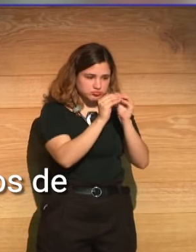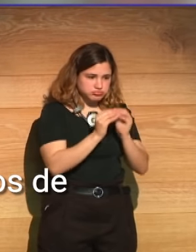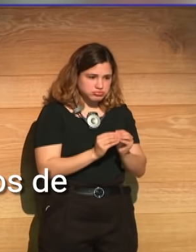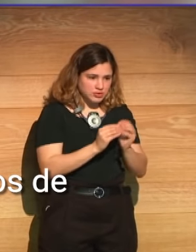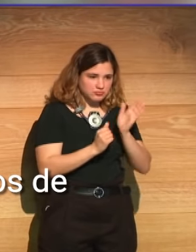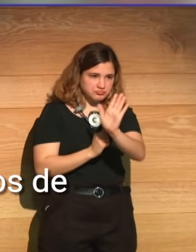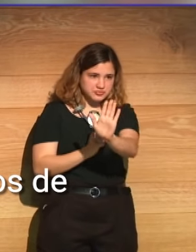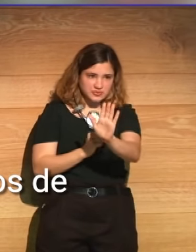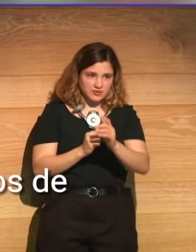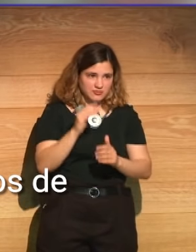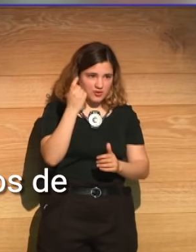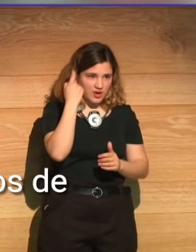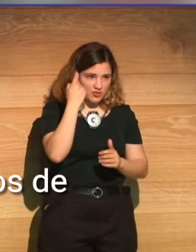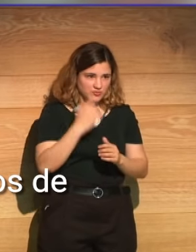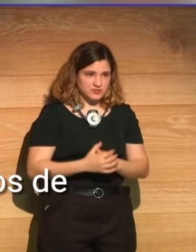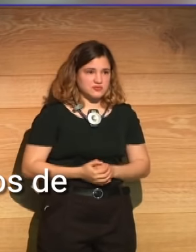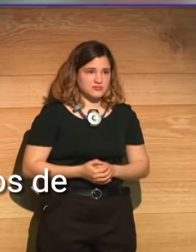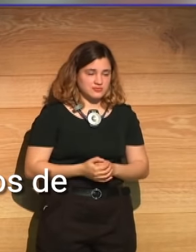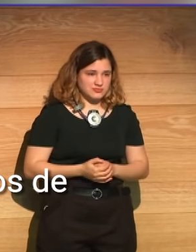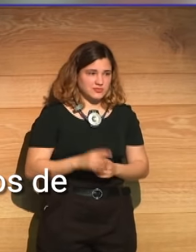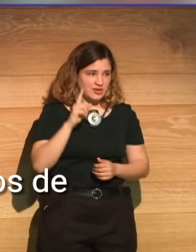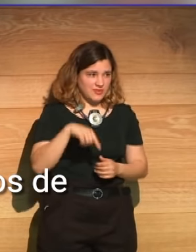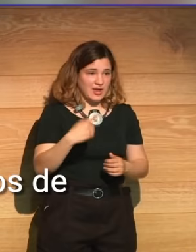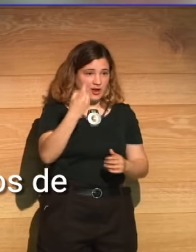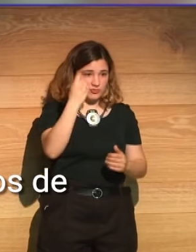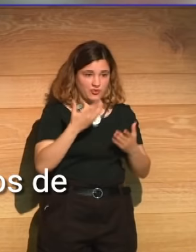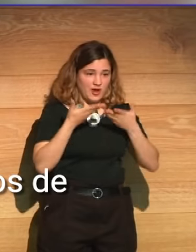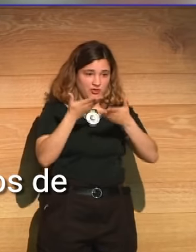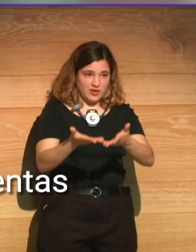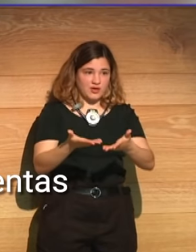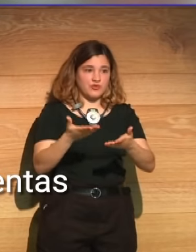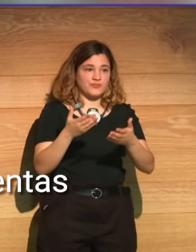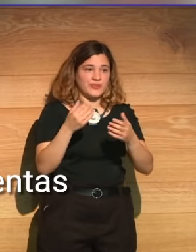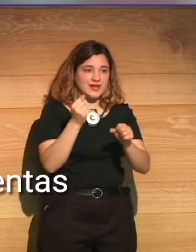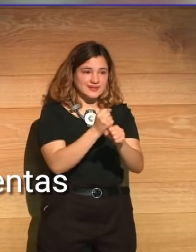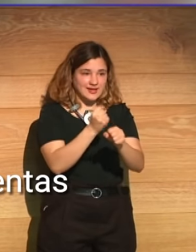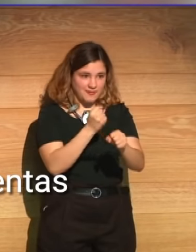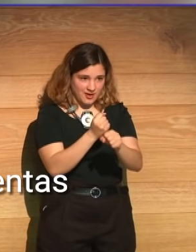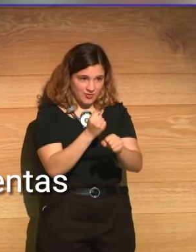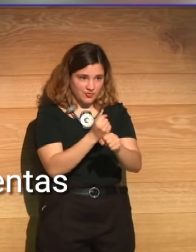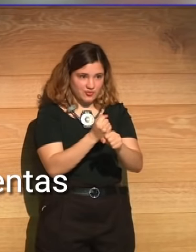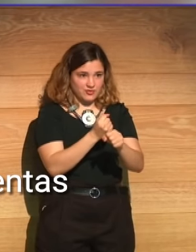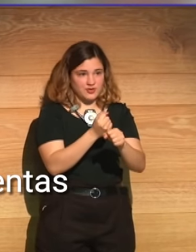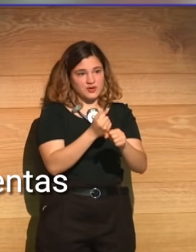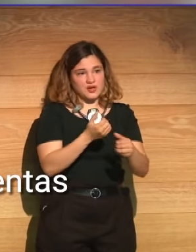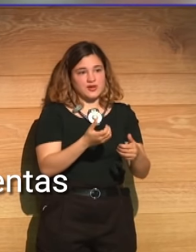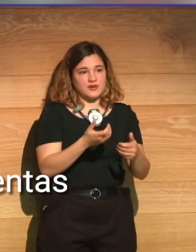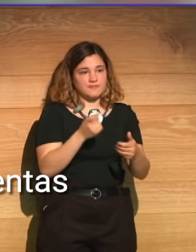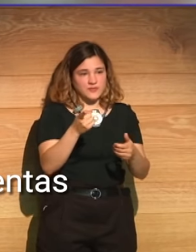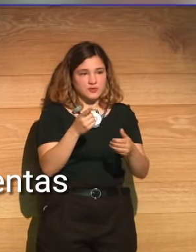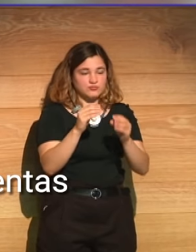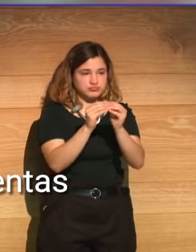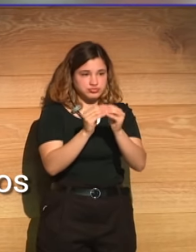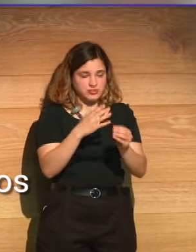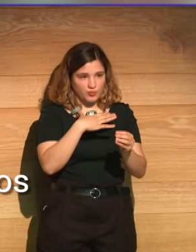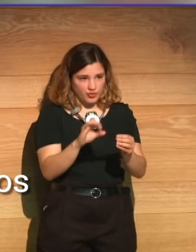practice ahead of them walking into school exams once again. We've also seen really creative uses of tools like